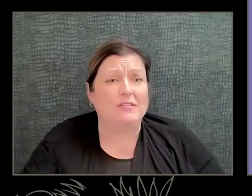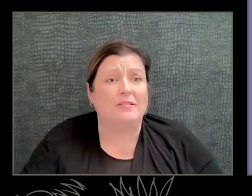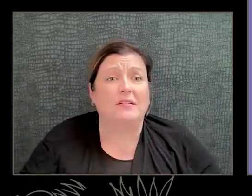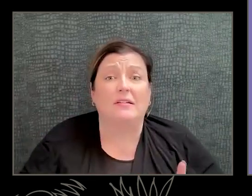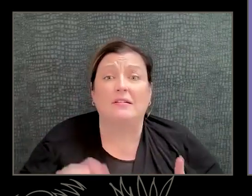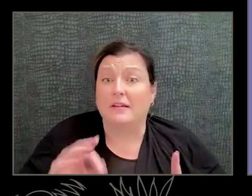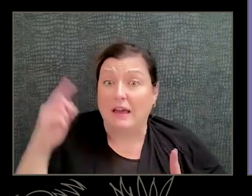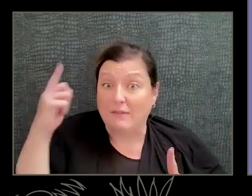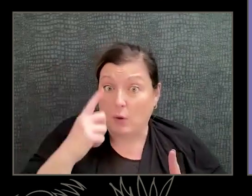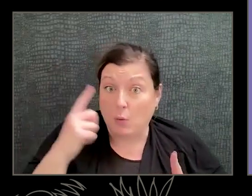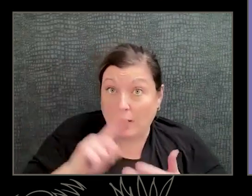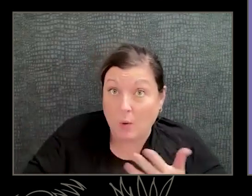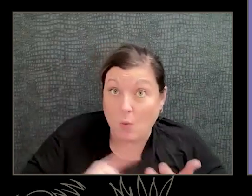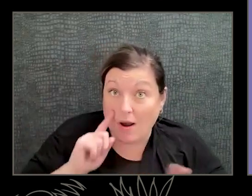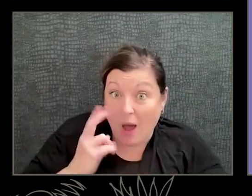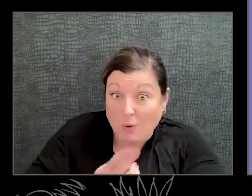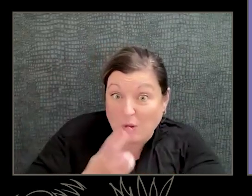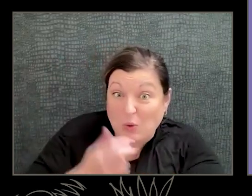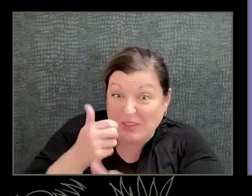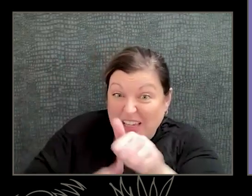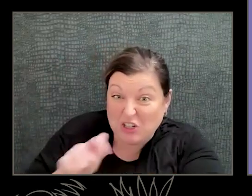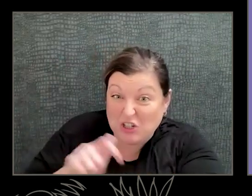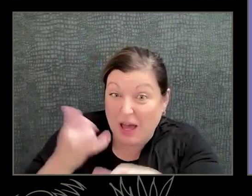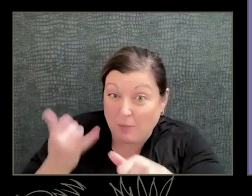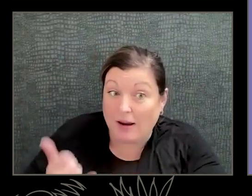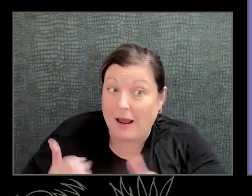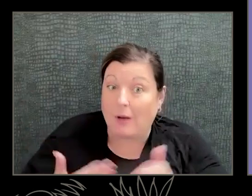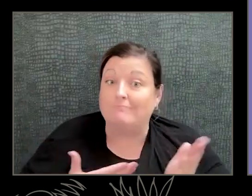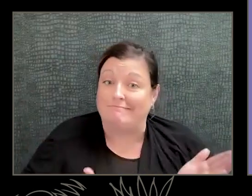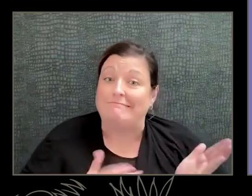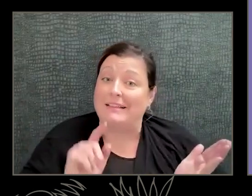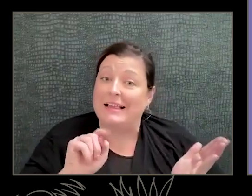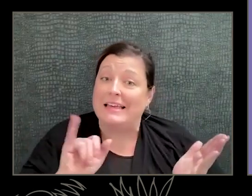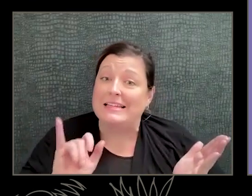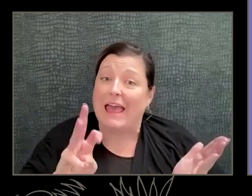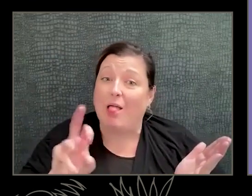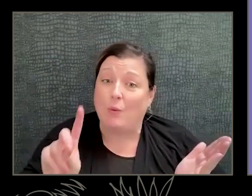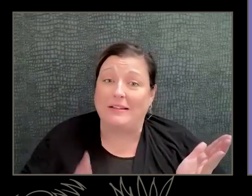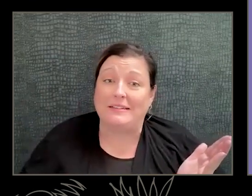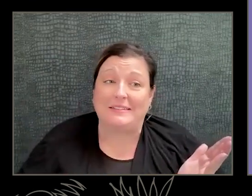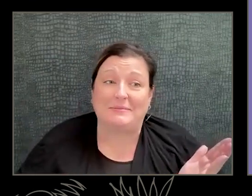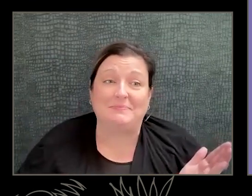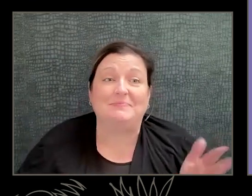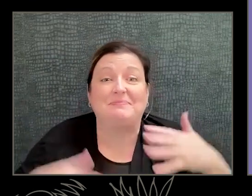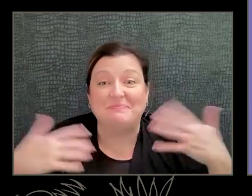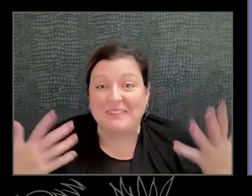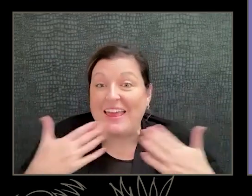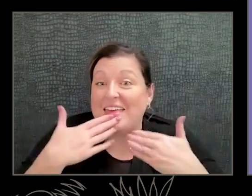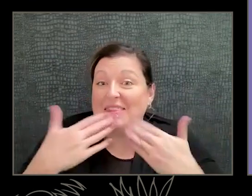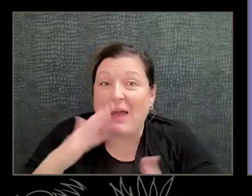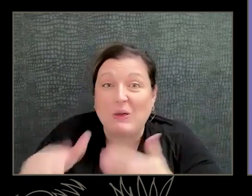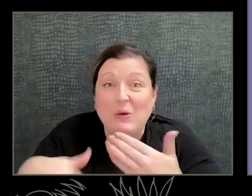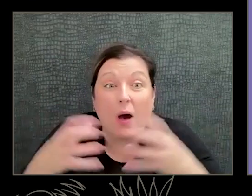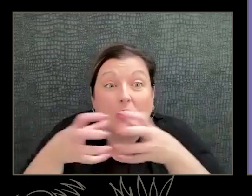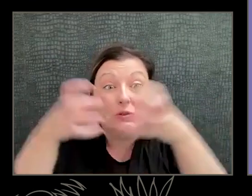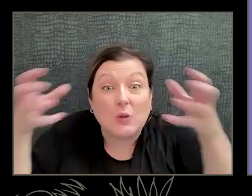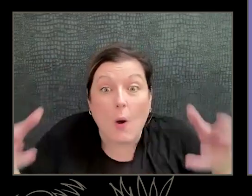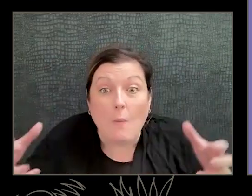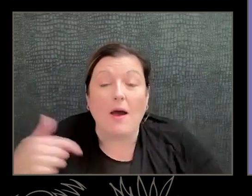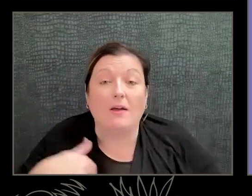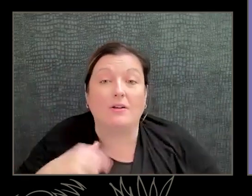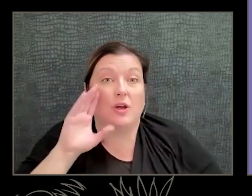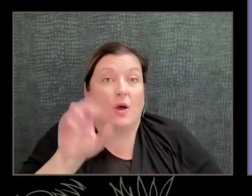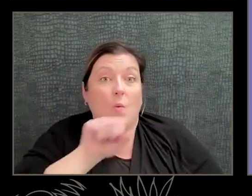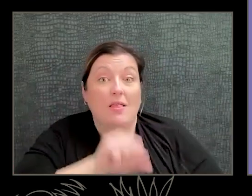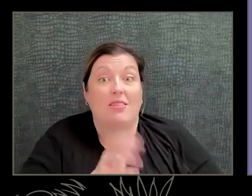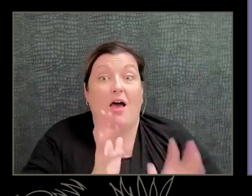wondering what I'm gonna grab every single time for right now, it's Tailwind. So thank you all so much. I would love